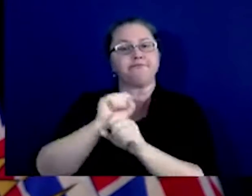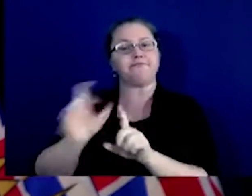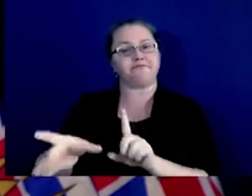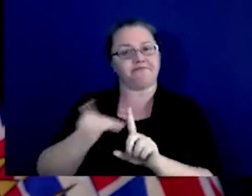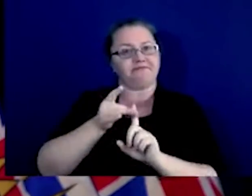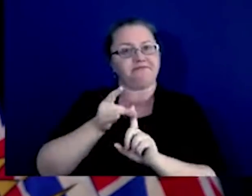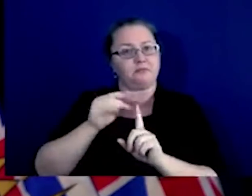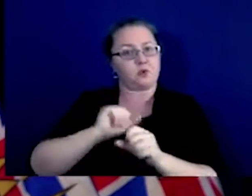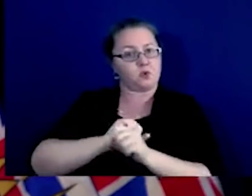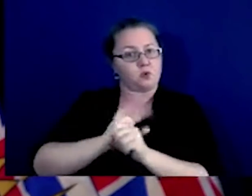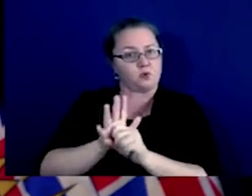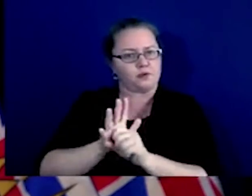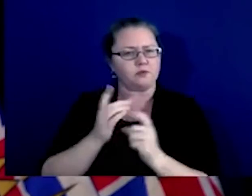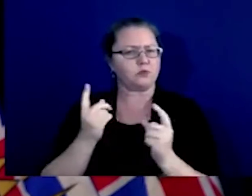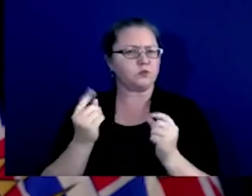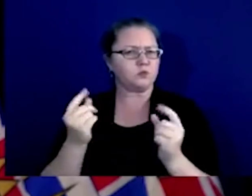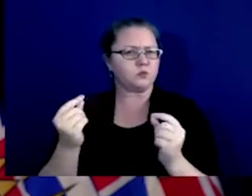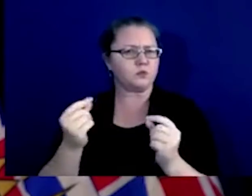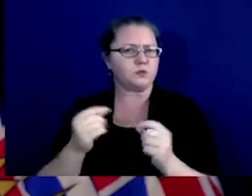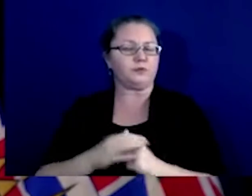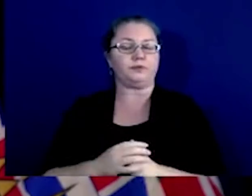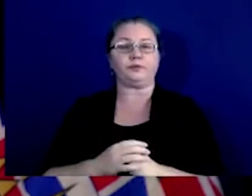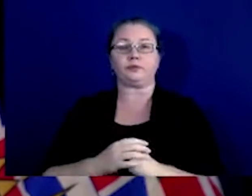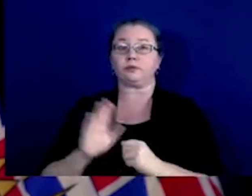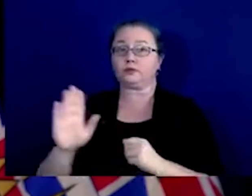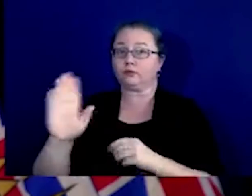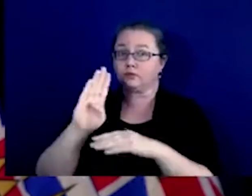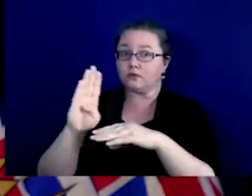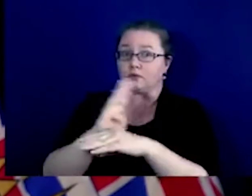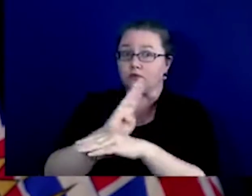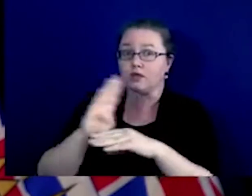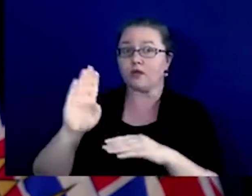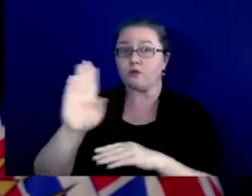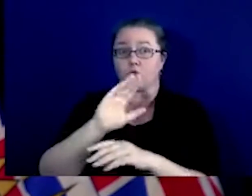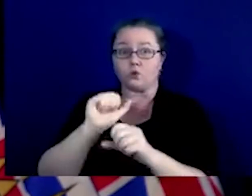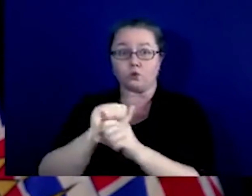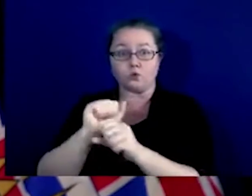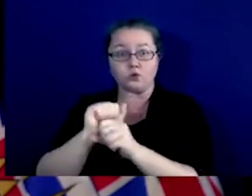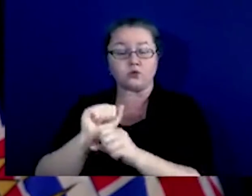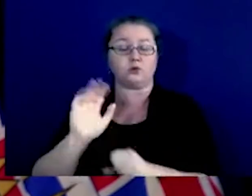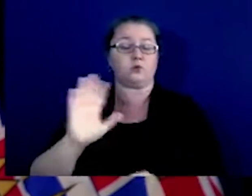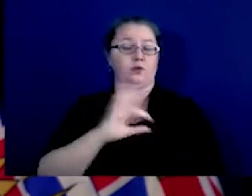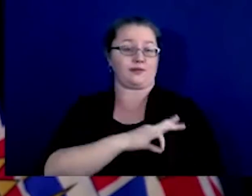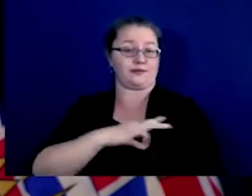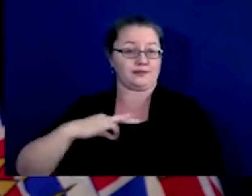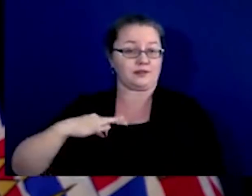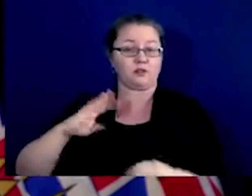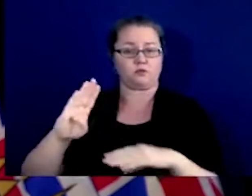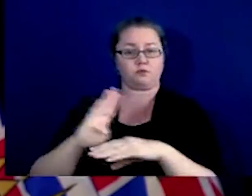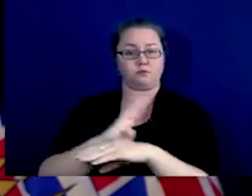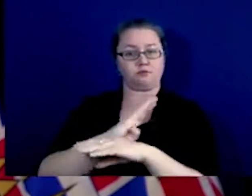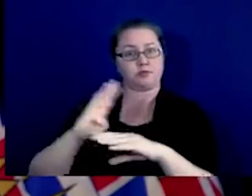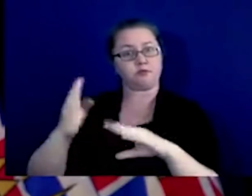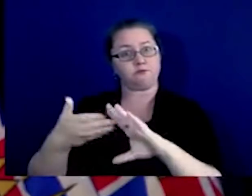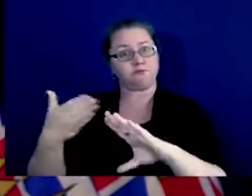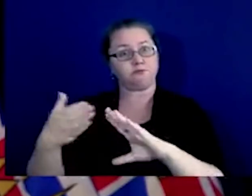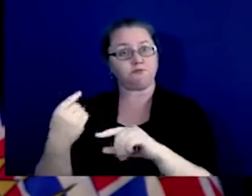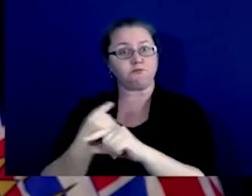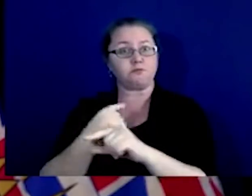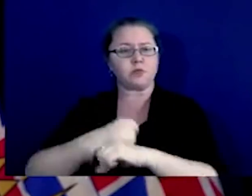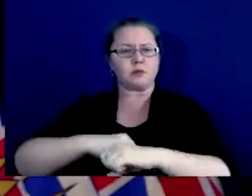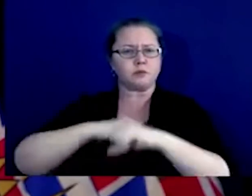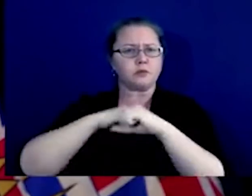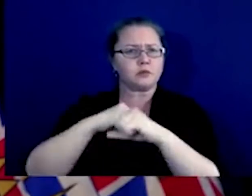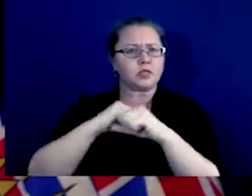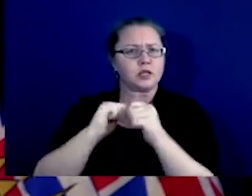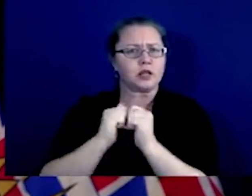can continue without interruption. To do this, though, everybody needs to be aware of and know the symptoms of COVID-19,